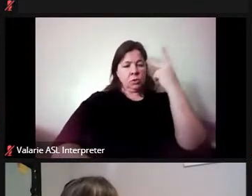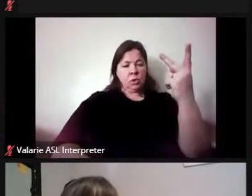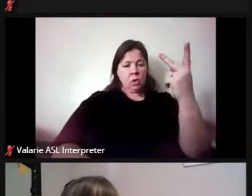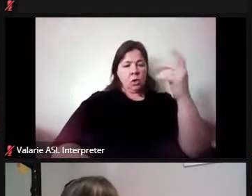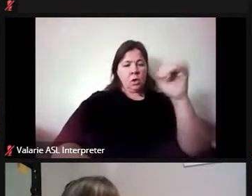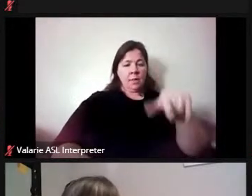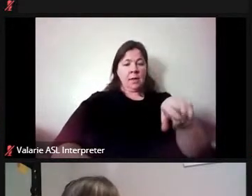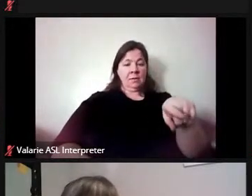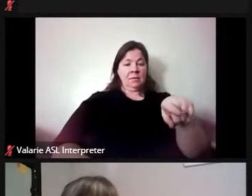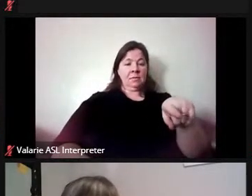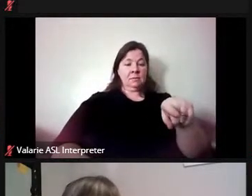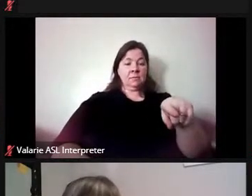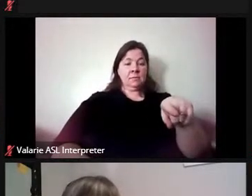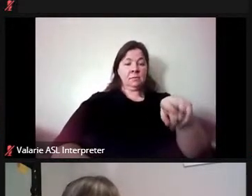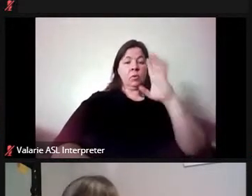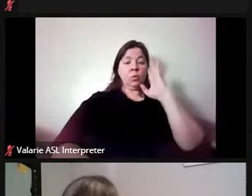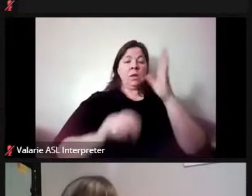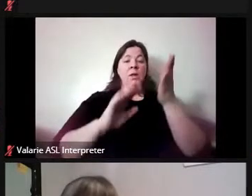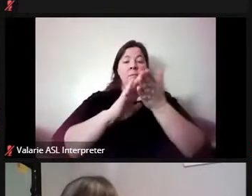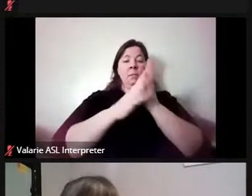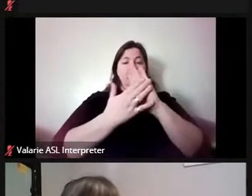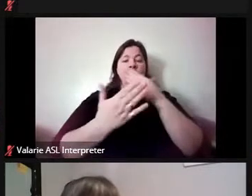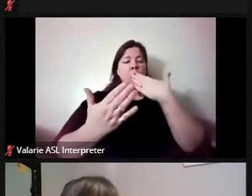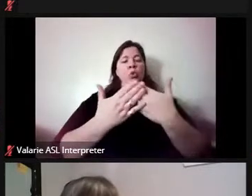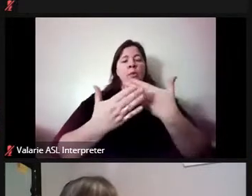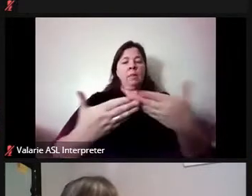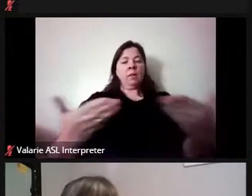that it's going to be a good thing.